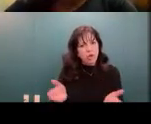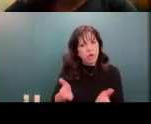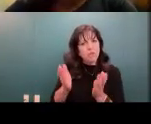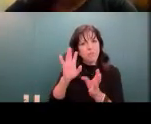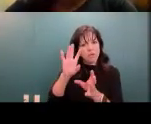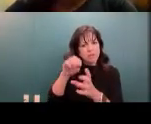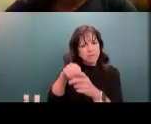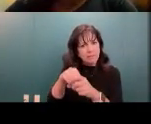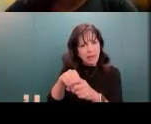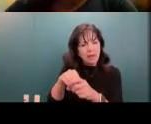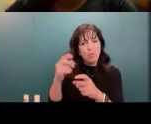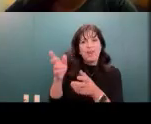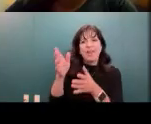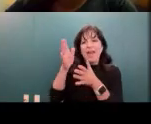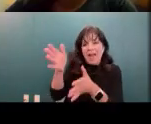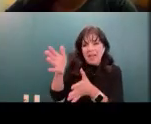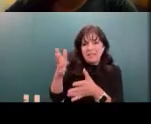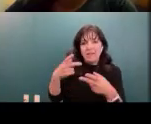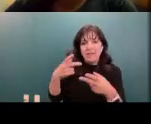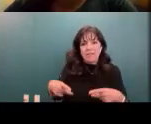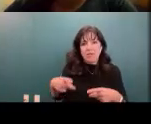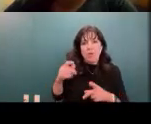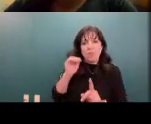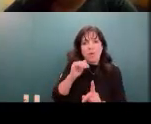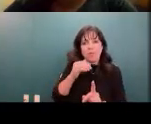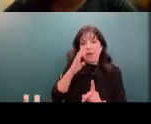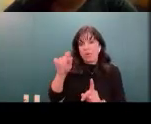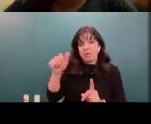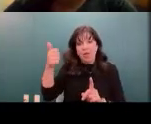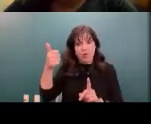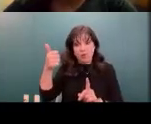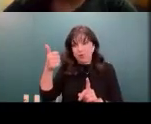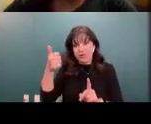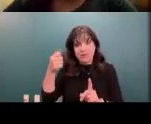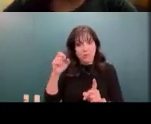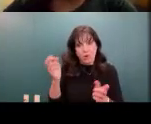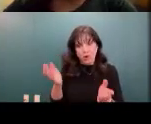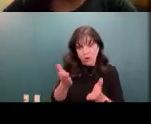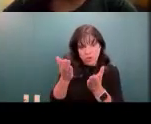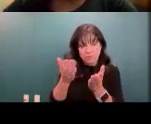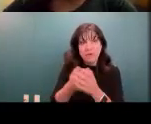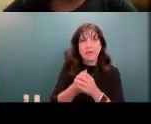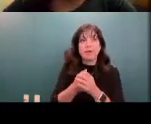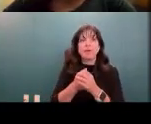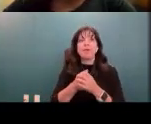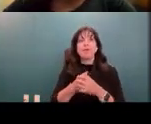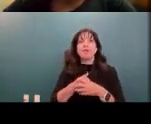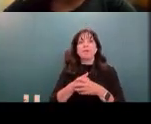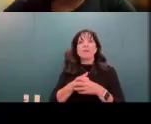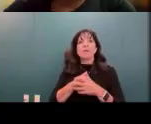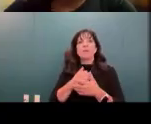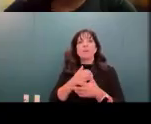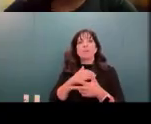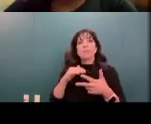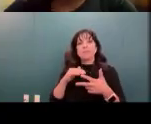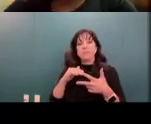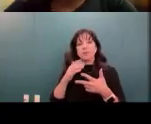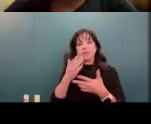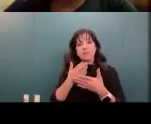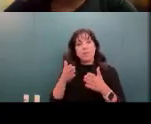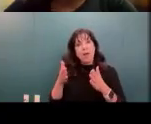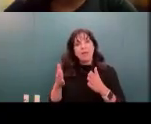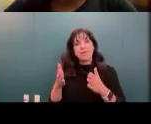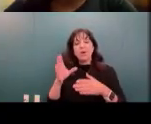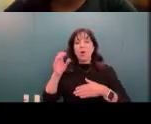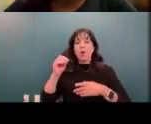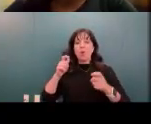when he hates physical prompts and ignores all other prompts or encouragement? What are some ways that we can